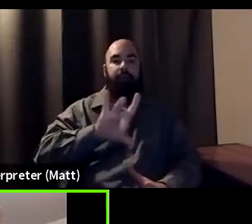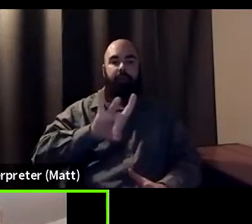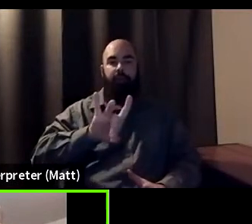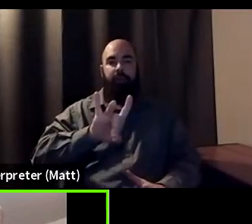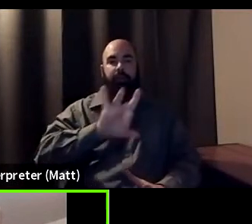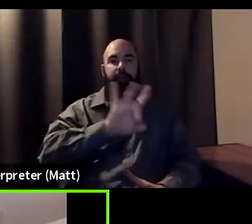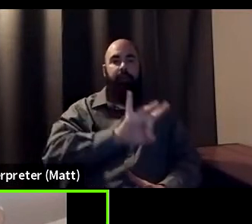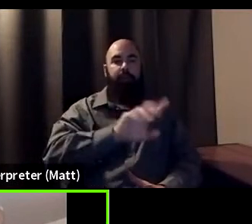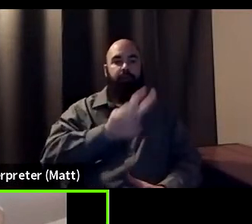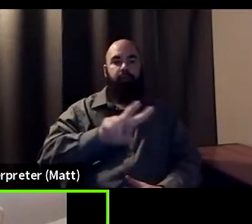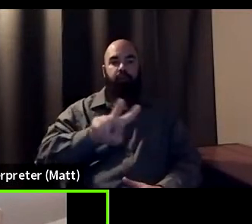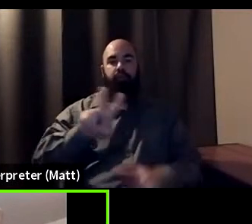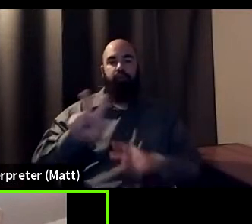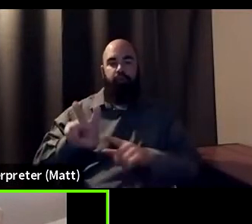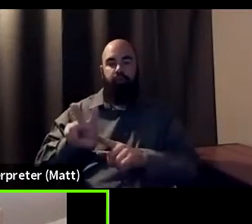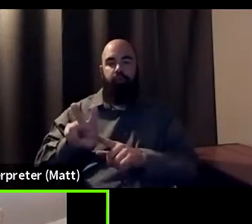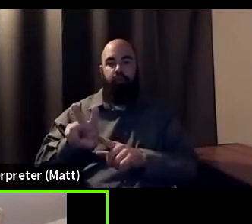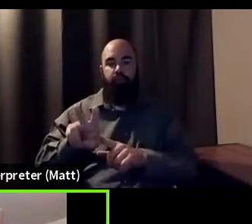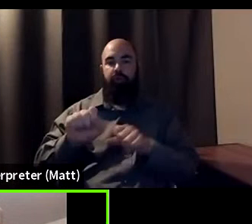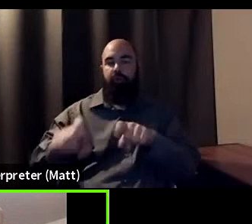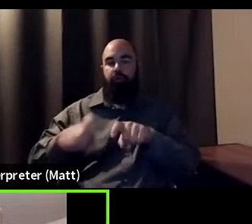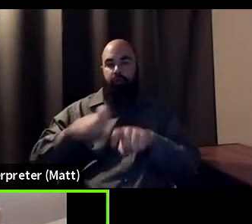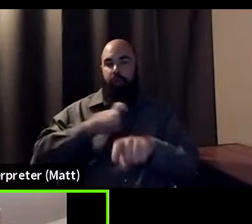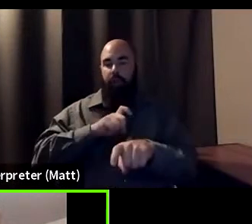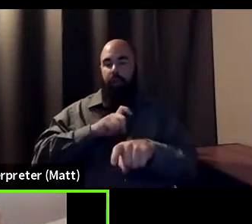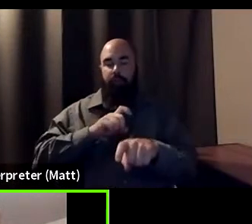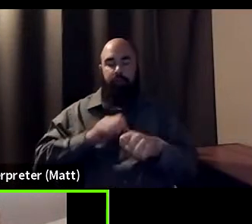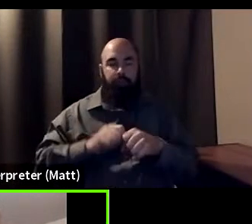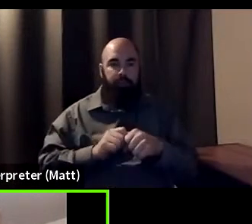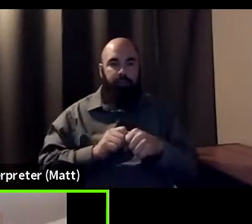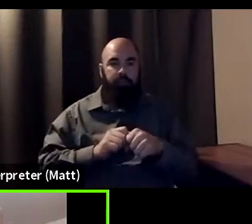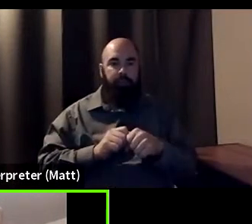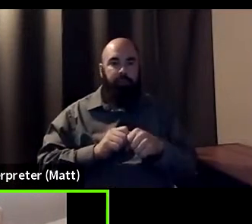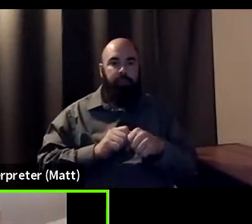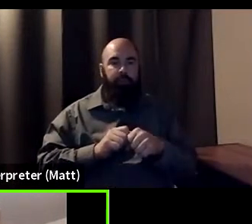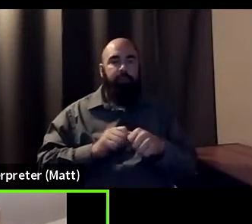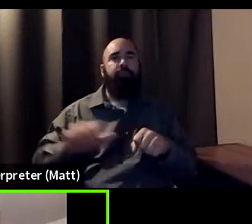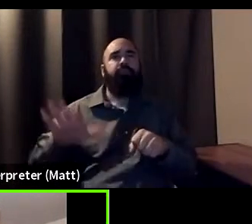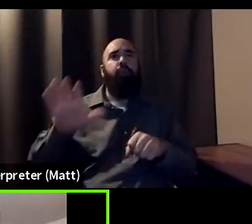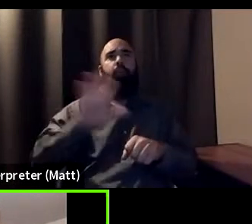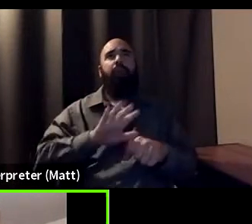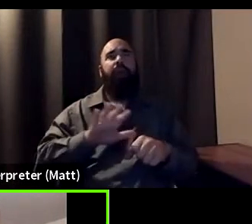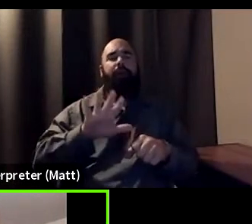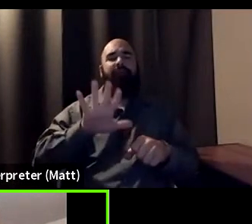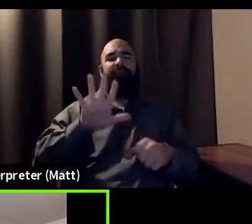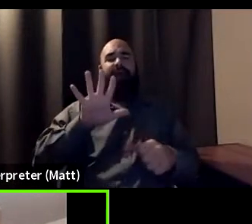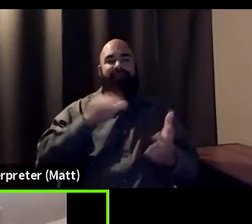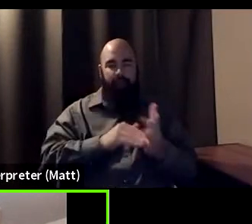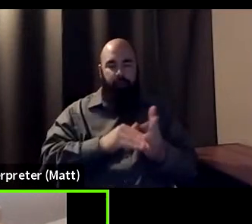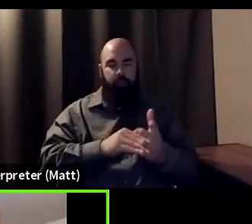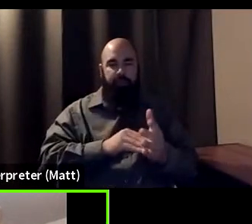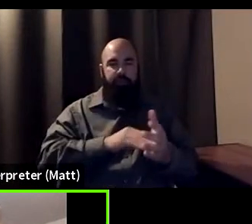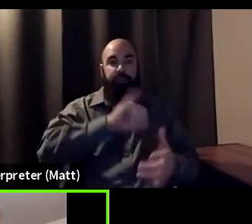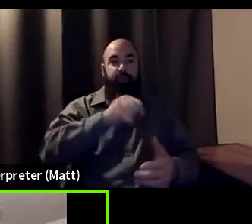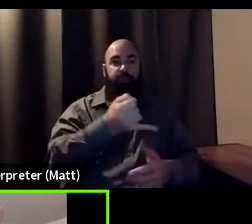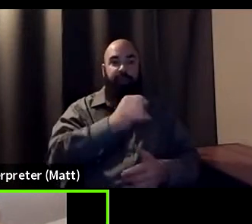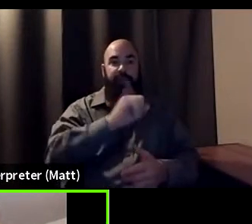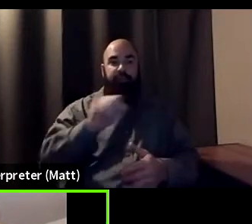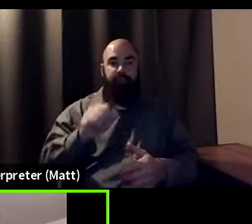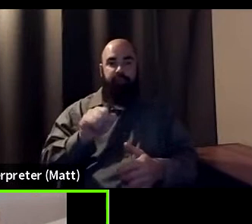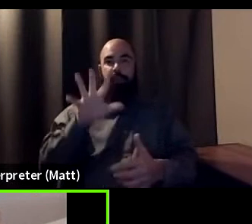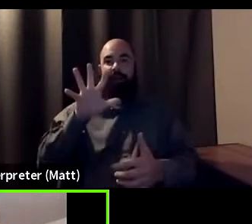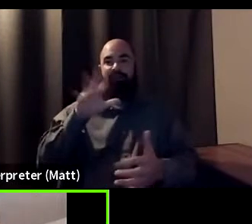838-8222. We did get initial allocation of about 5,000 Johnson & Johnson doses. They have all been